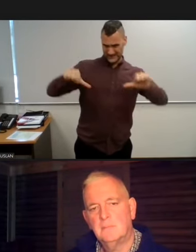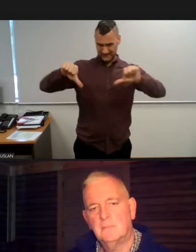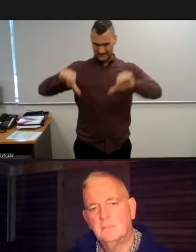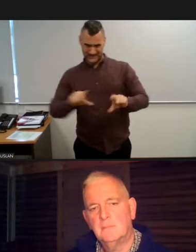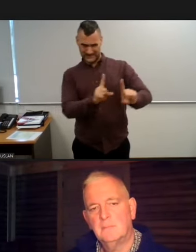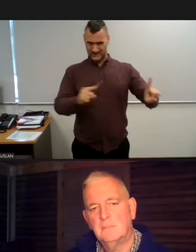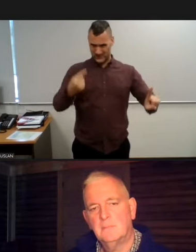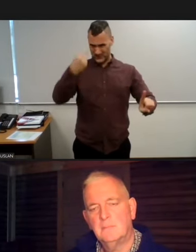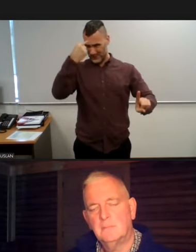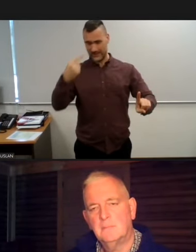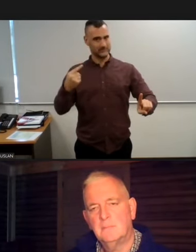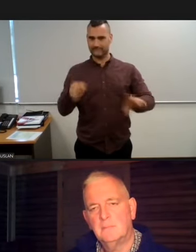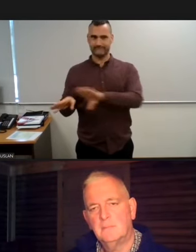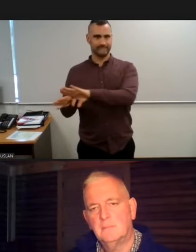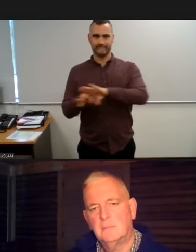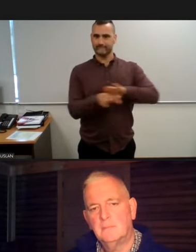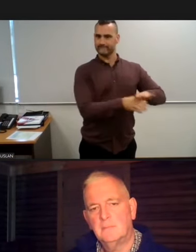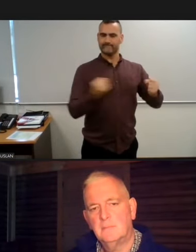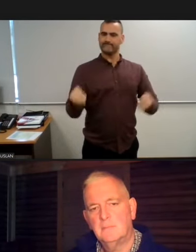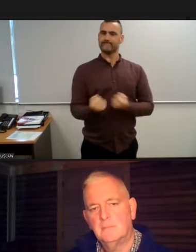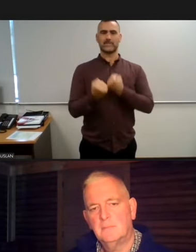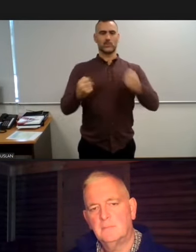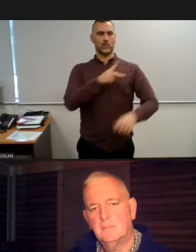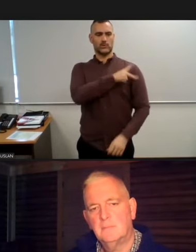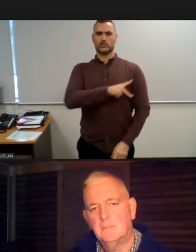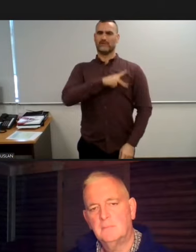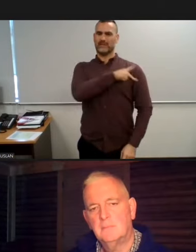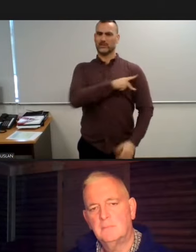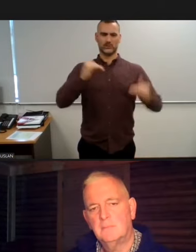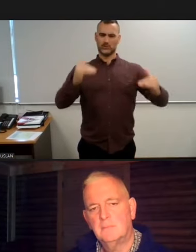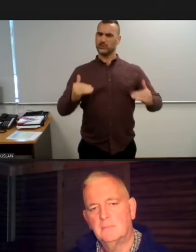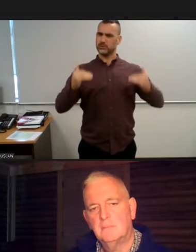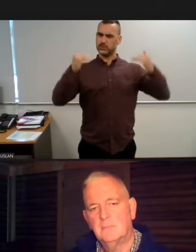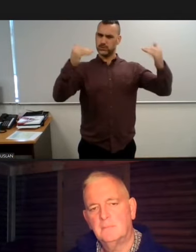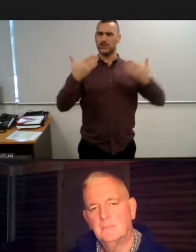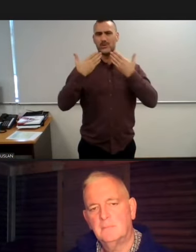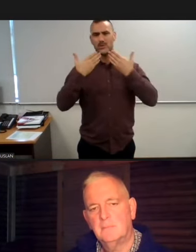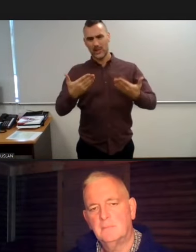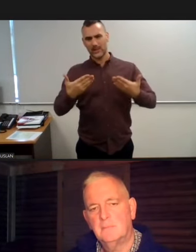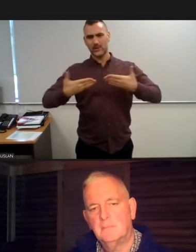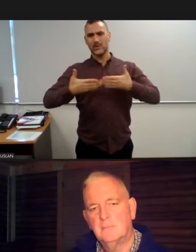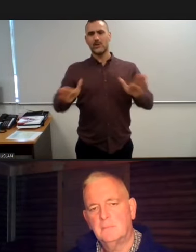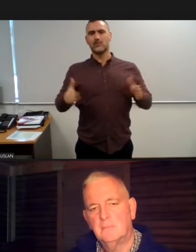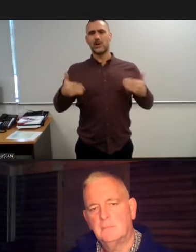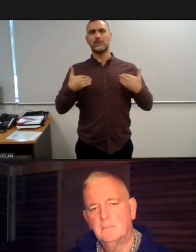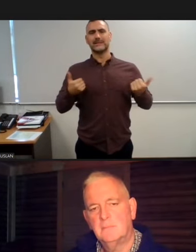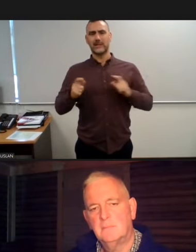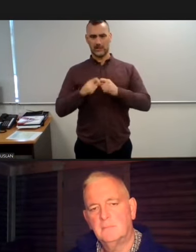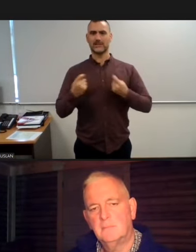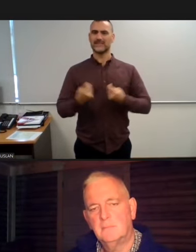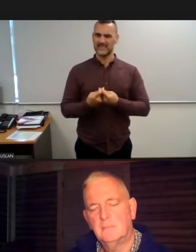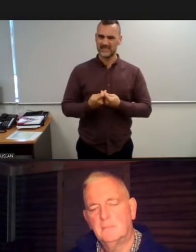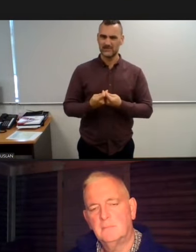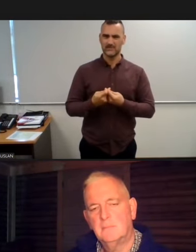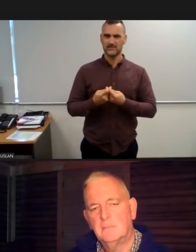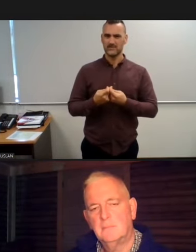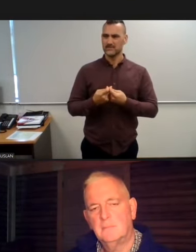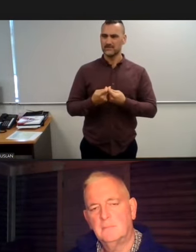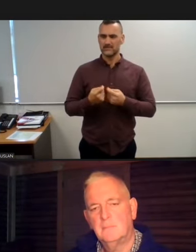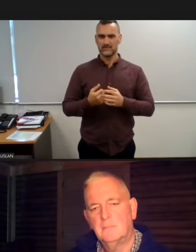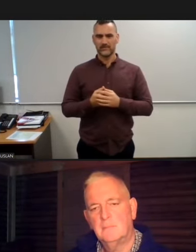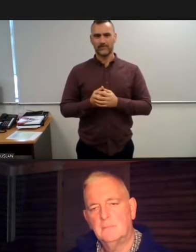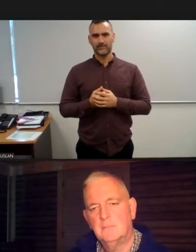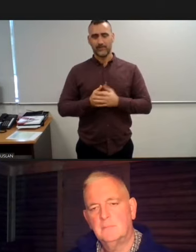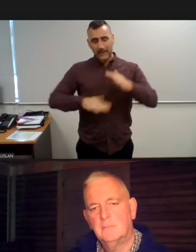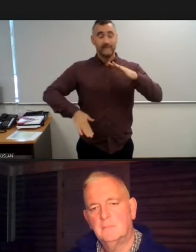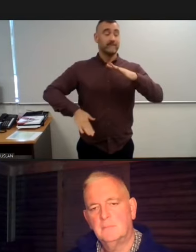the dedication, the care that's happening in the public health team, but much more broadly across the whole organisation. I know many people